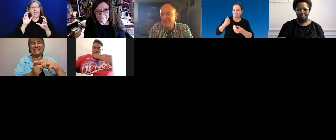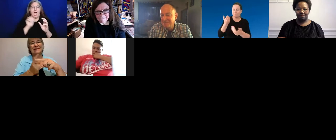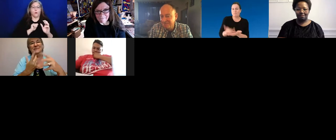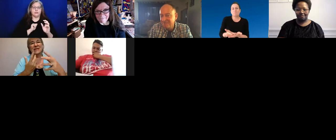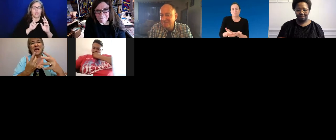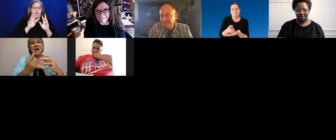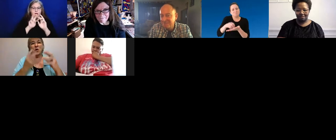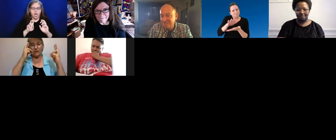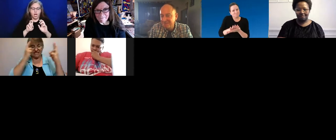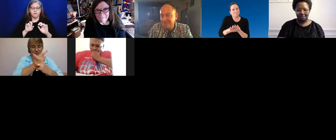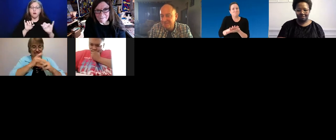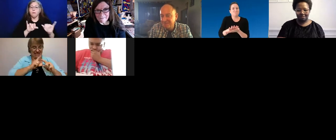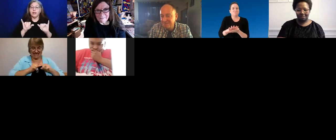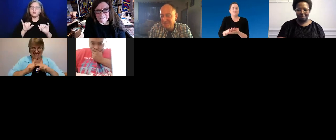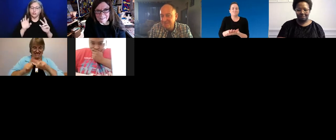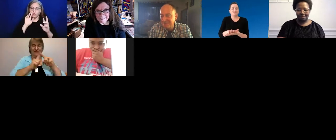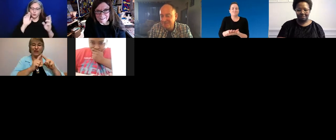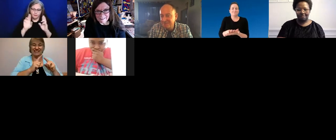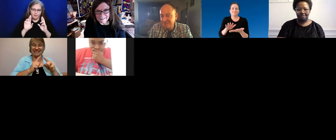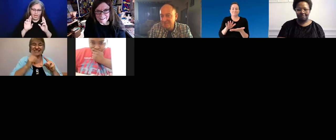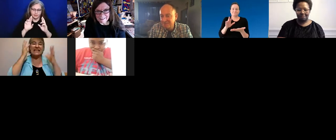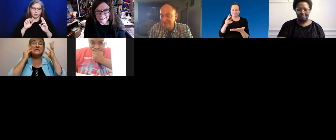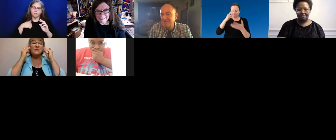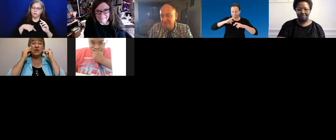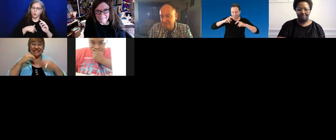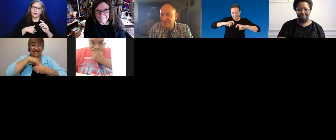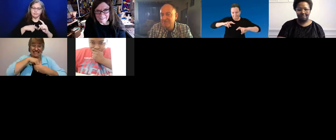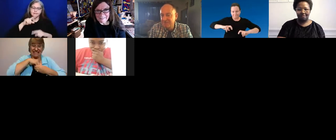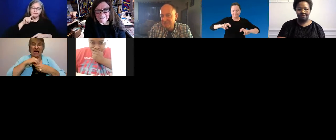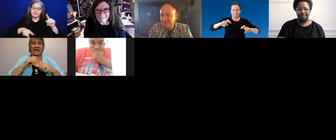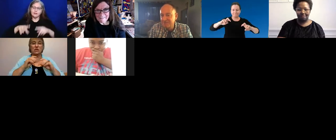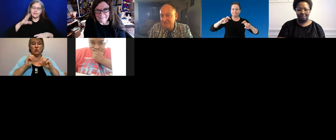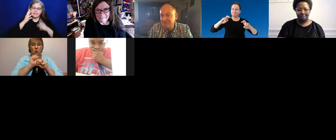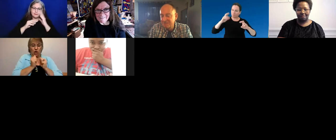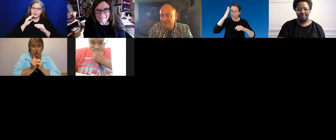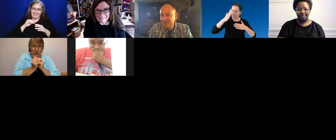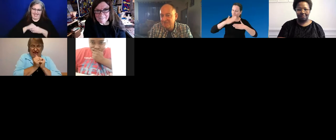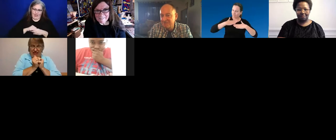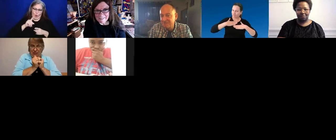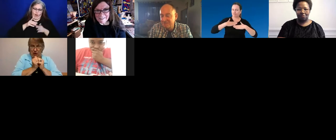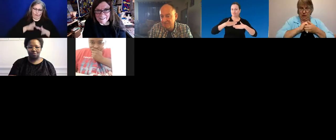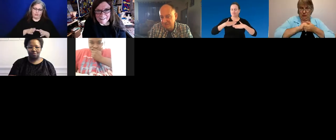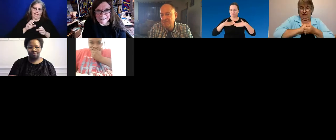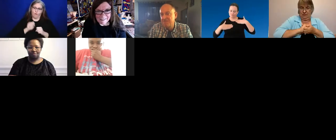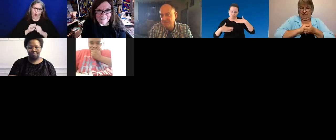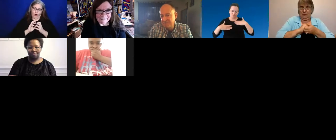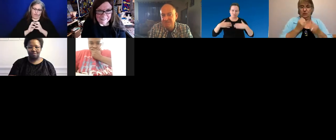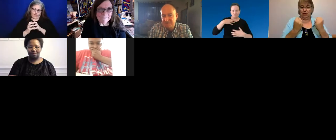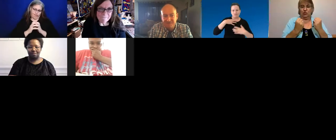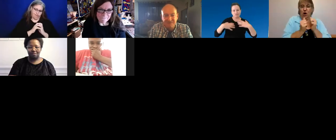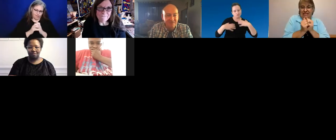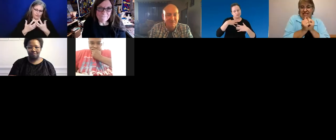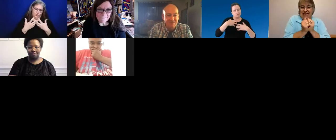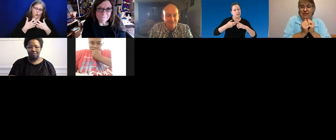plus respect the different experiences inside, to work together,